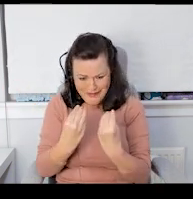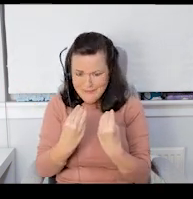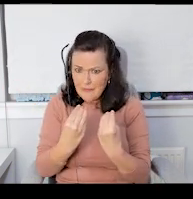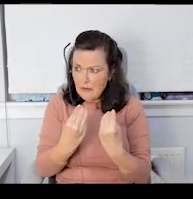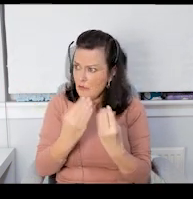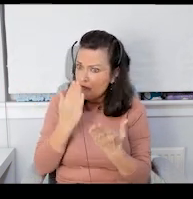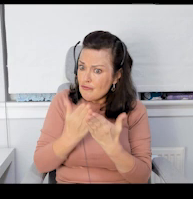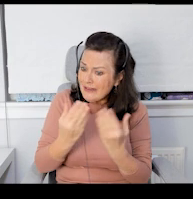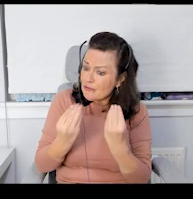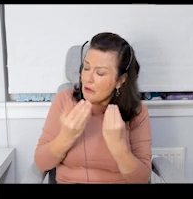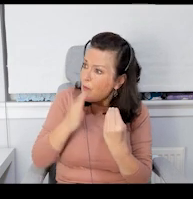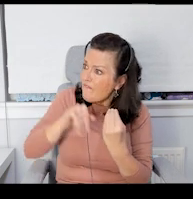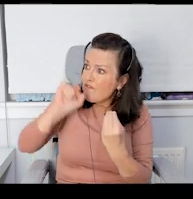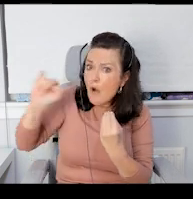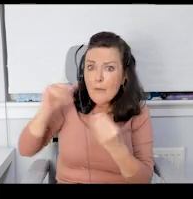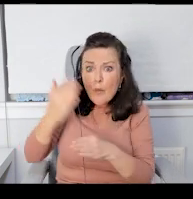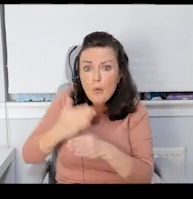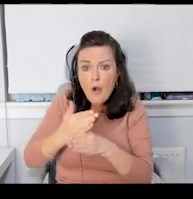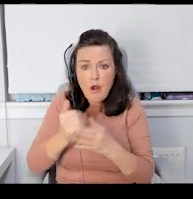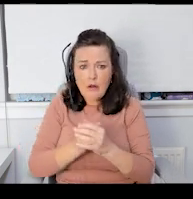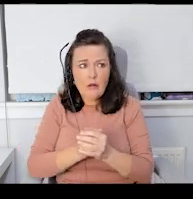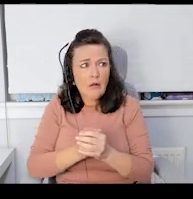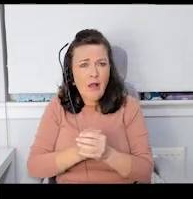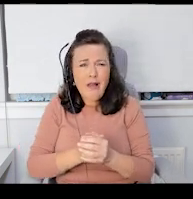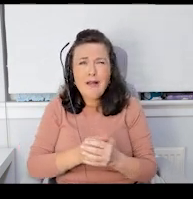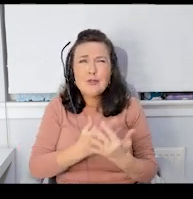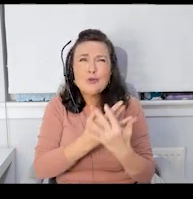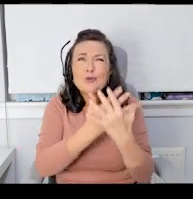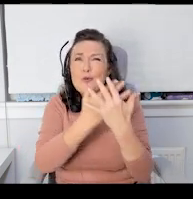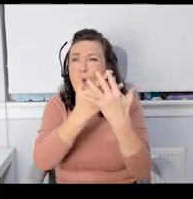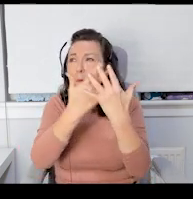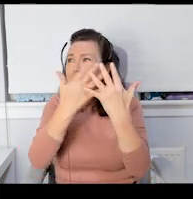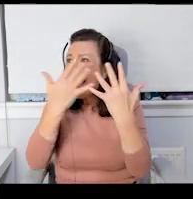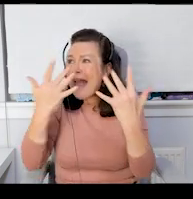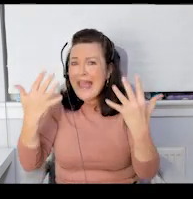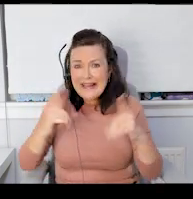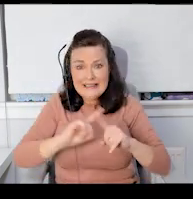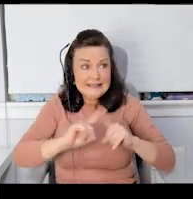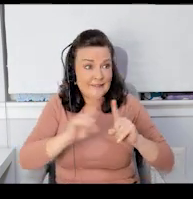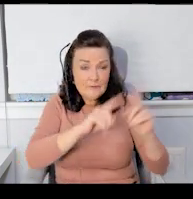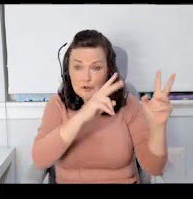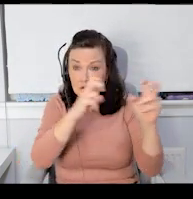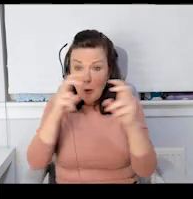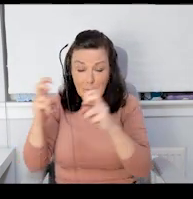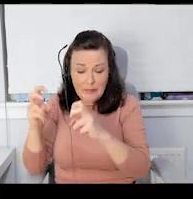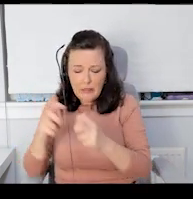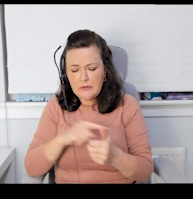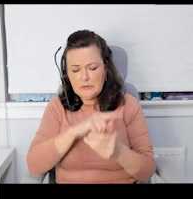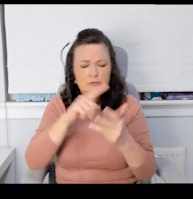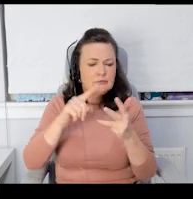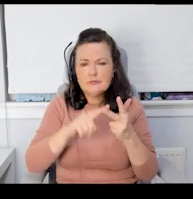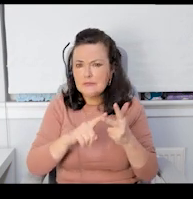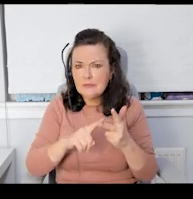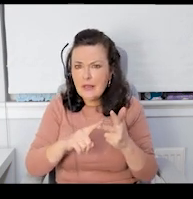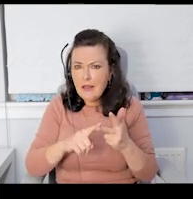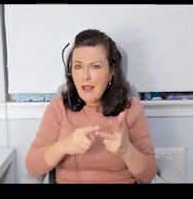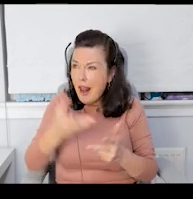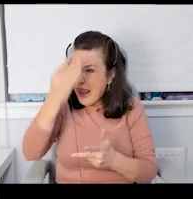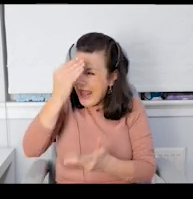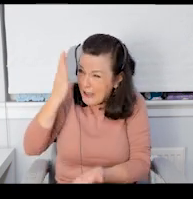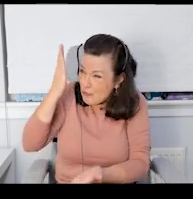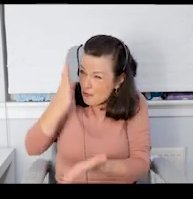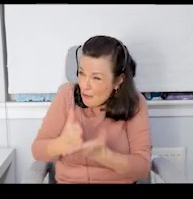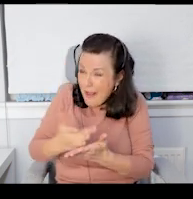choosing over 100 different frameworks that are available, learning in a real environment and earning a wage, and